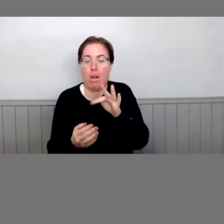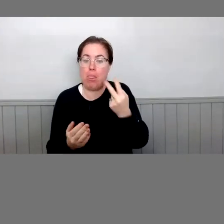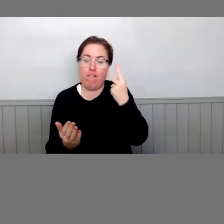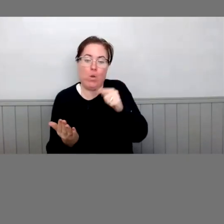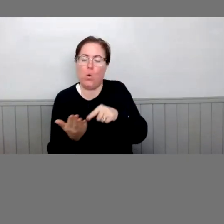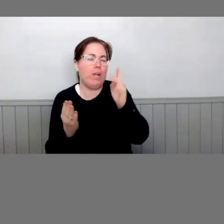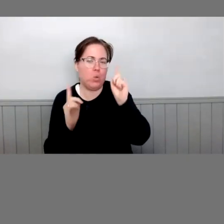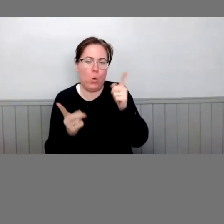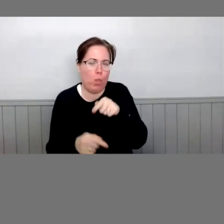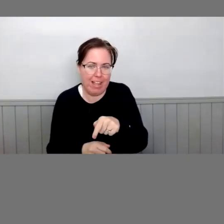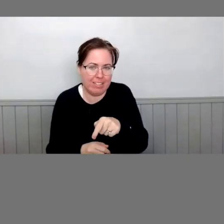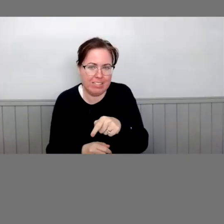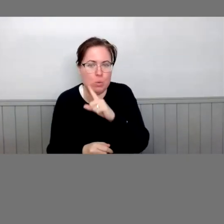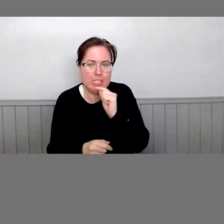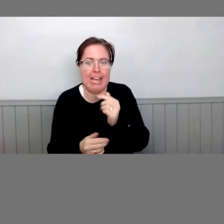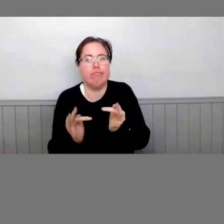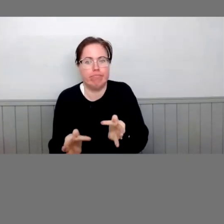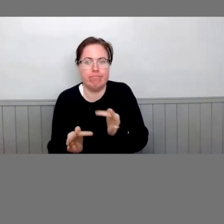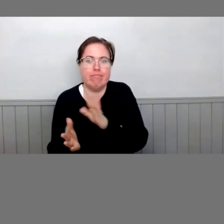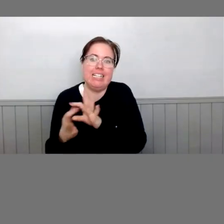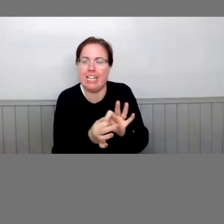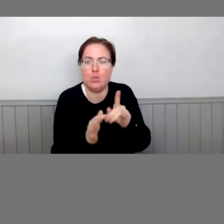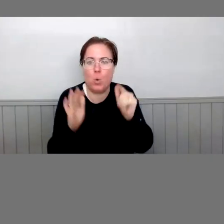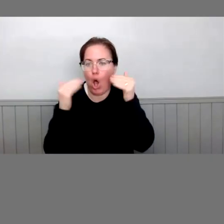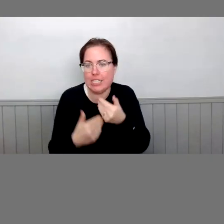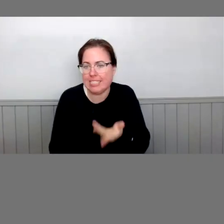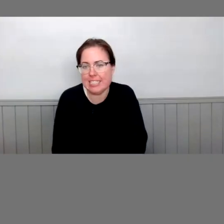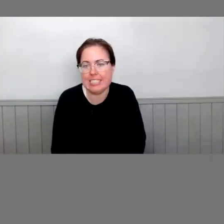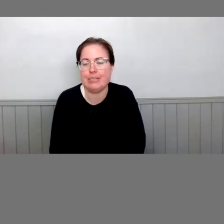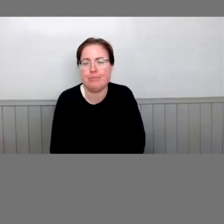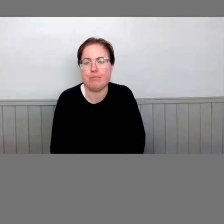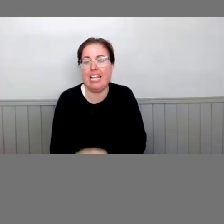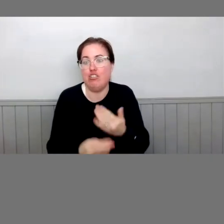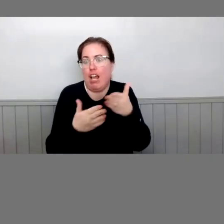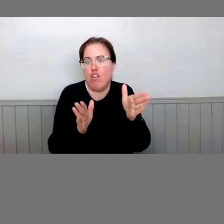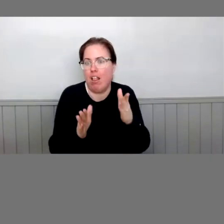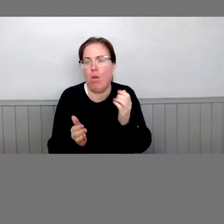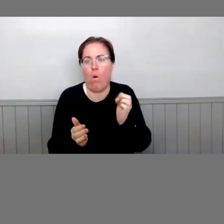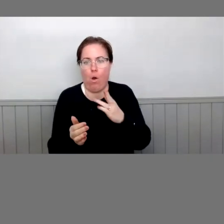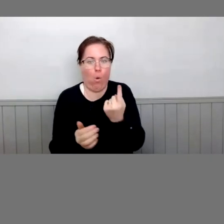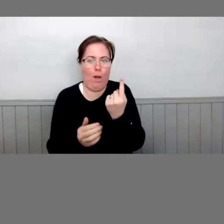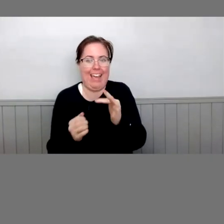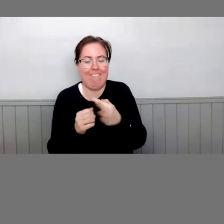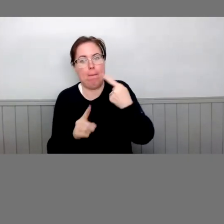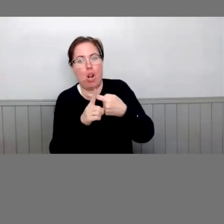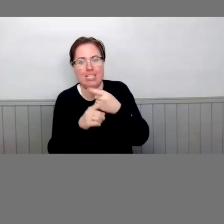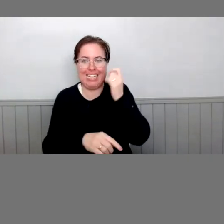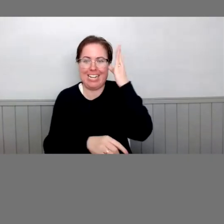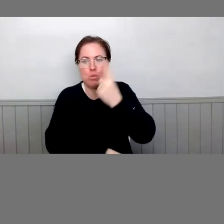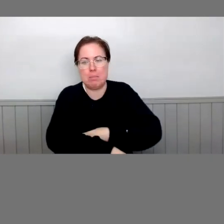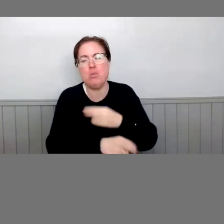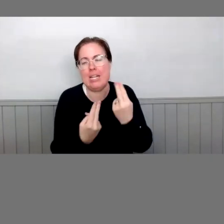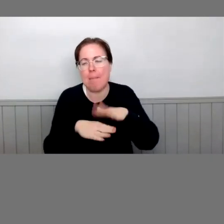or to say for sure whether it applies to autistic people in general. So I think there's a bit more research